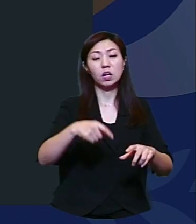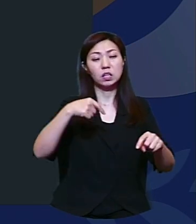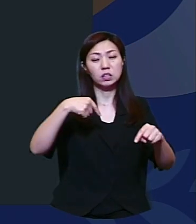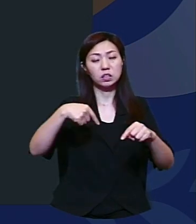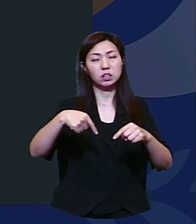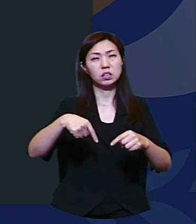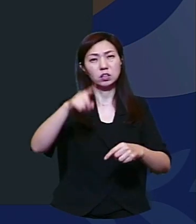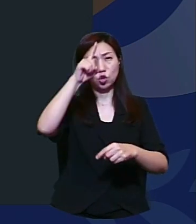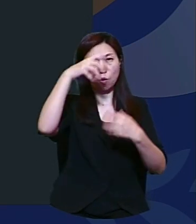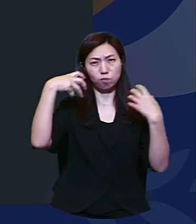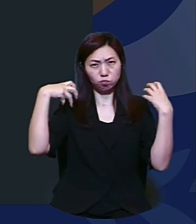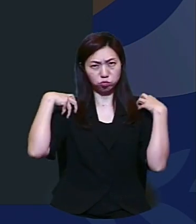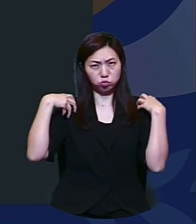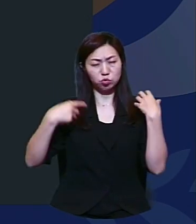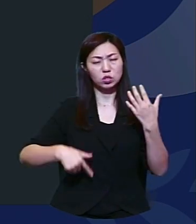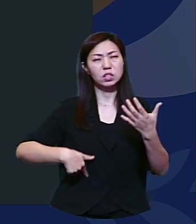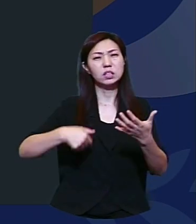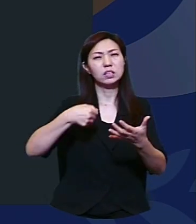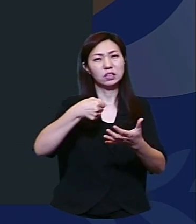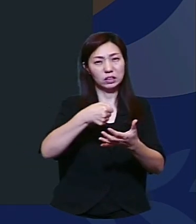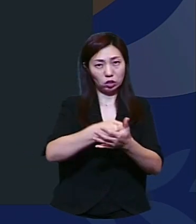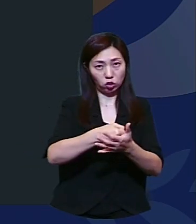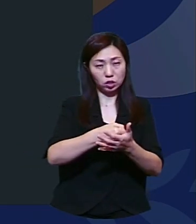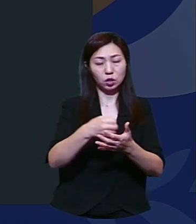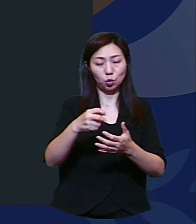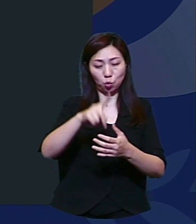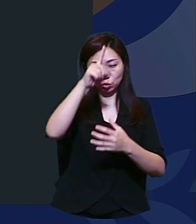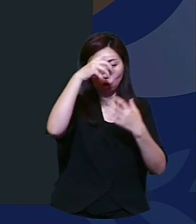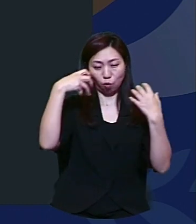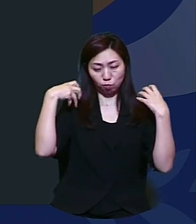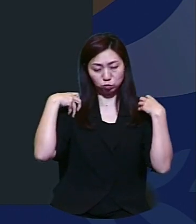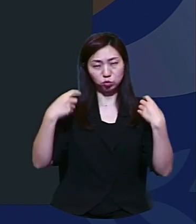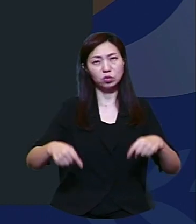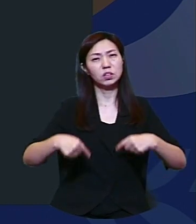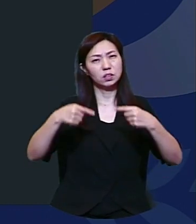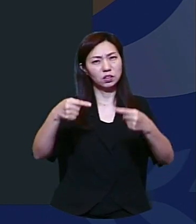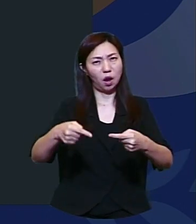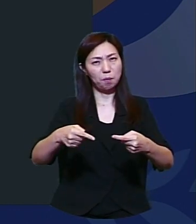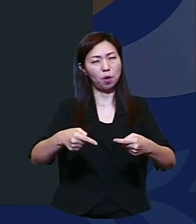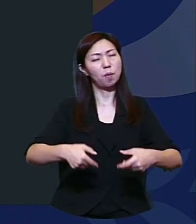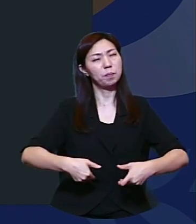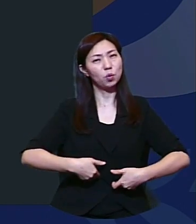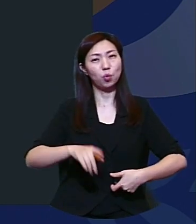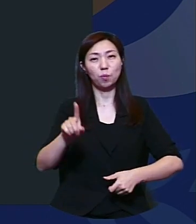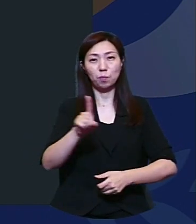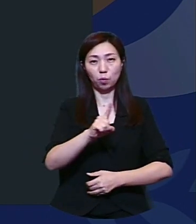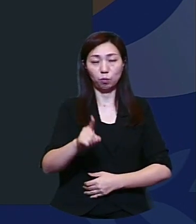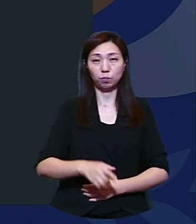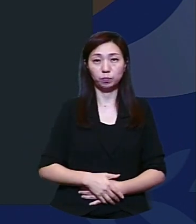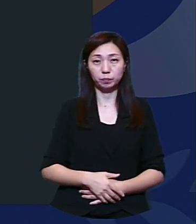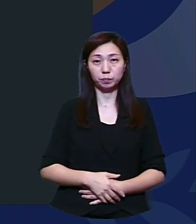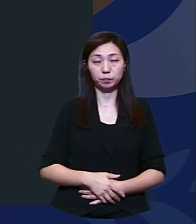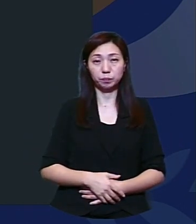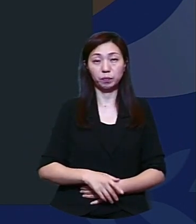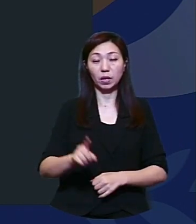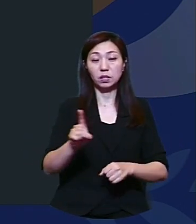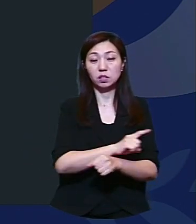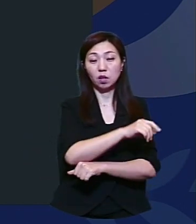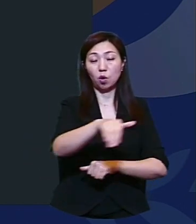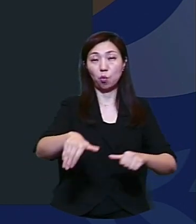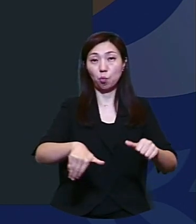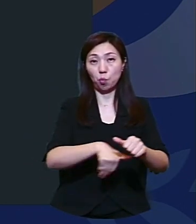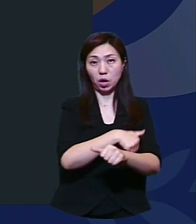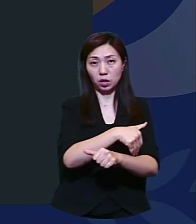and engagement critical to help drive and catalyze digital transformation?